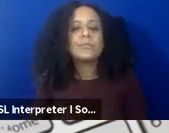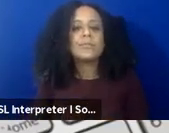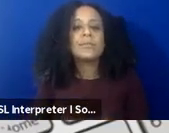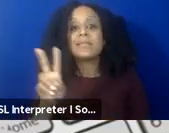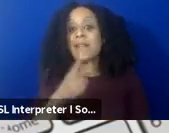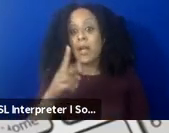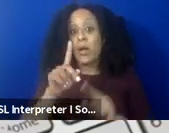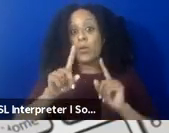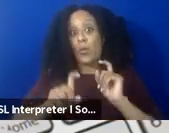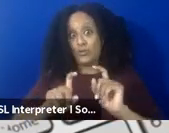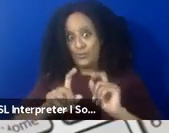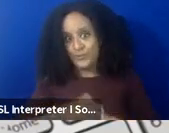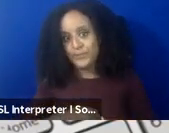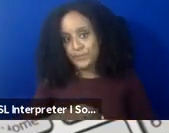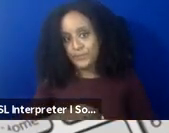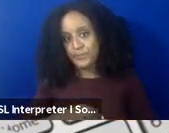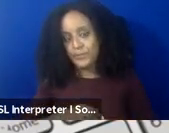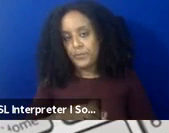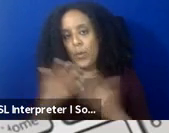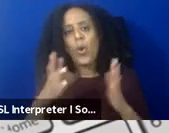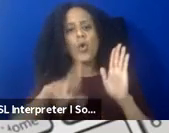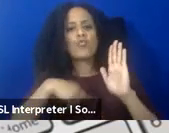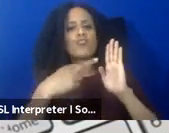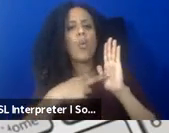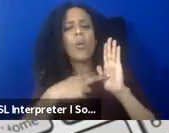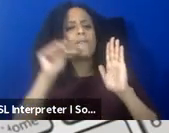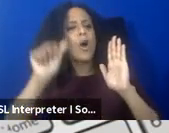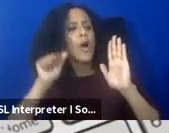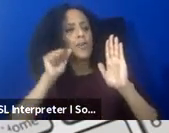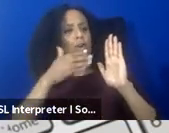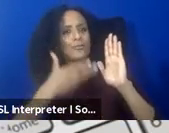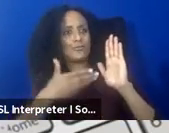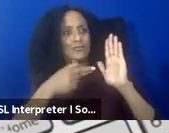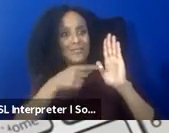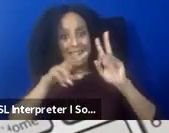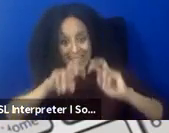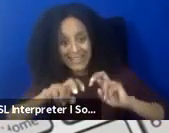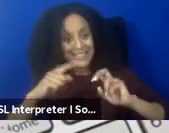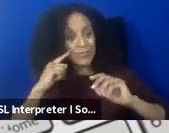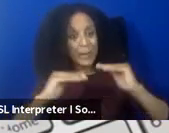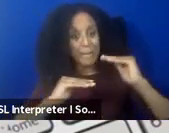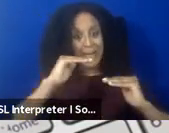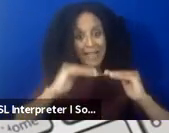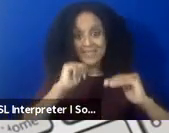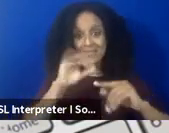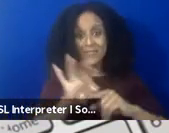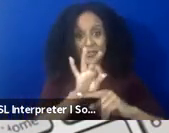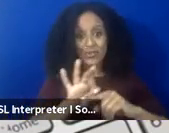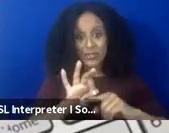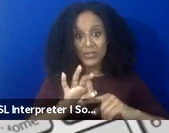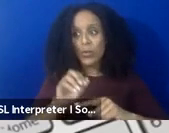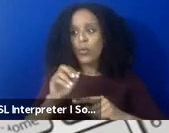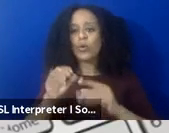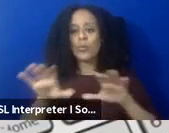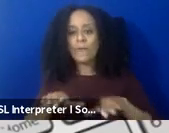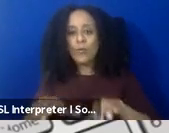question. What is the role of the audiologist? Is it to assess hearing and balance function, perform surgery on the